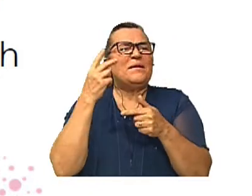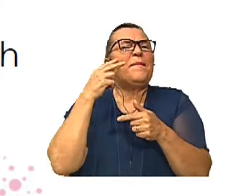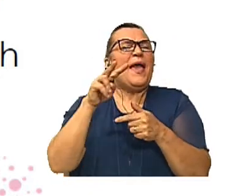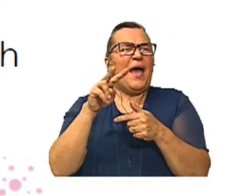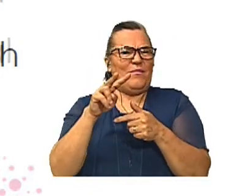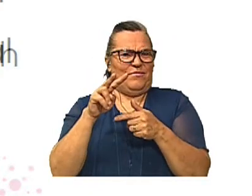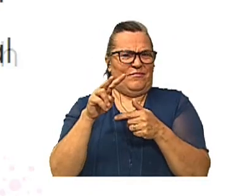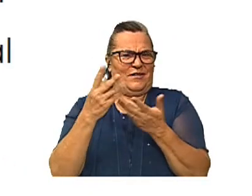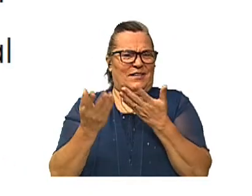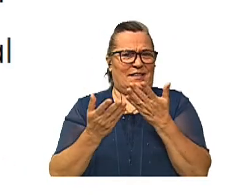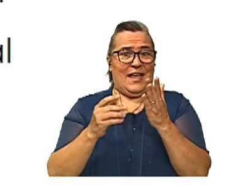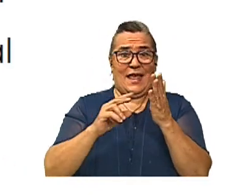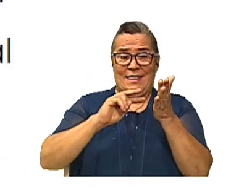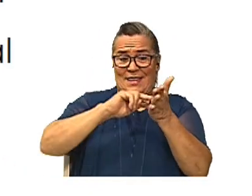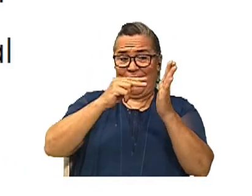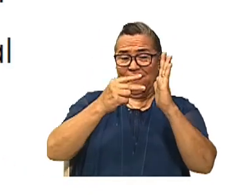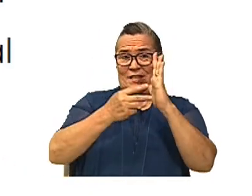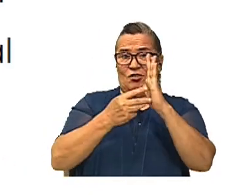definition of technology.